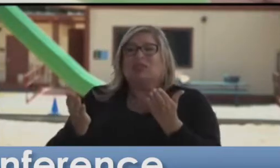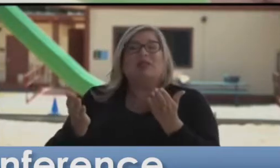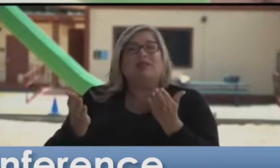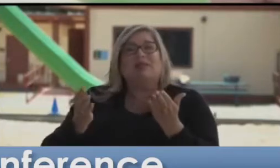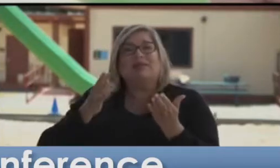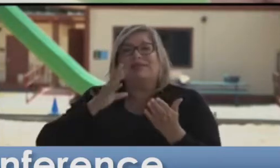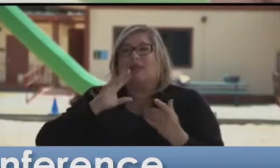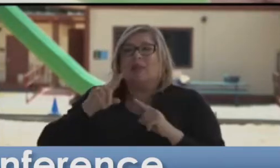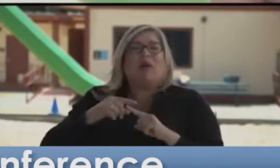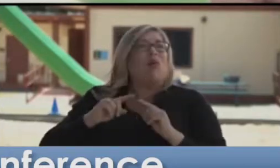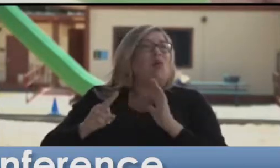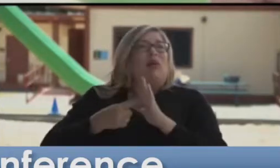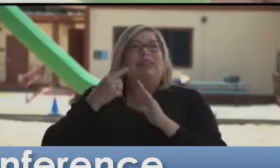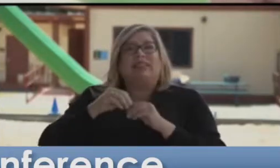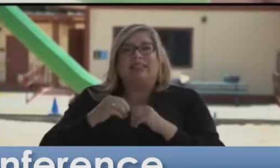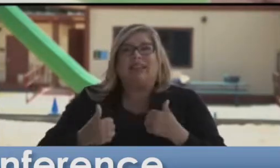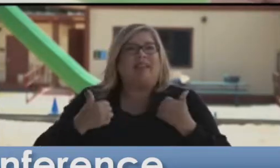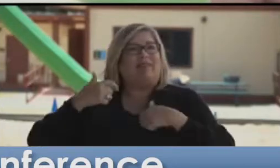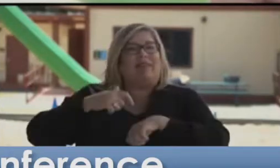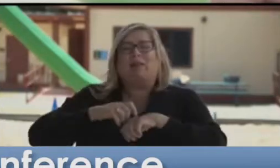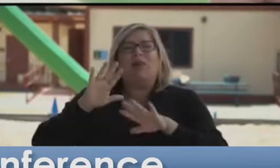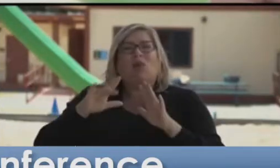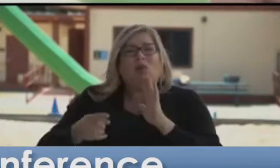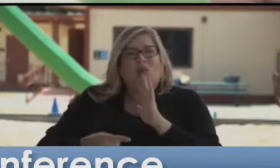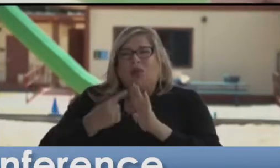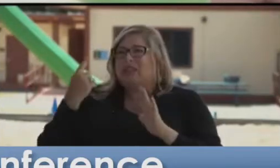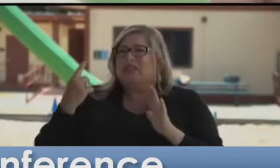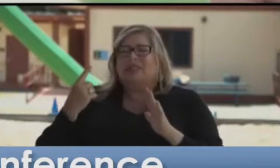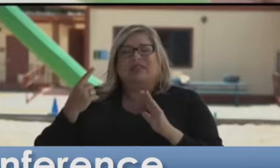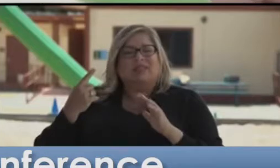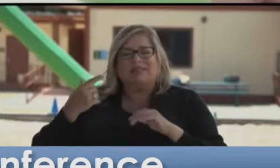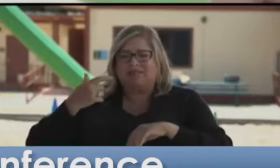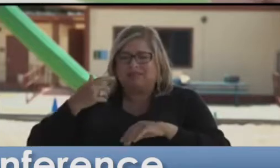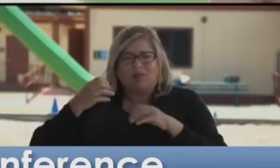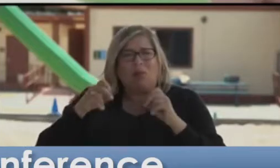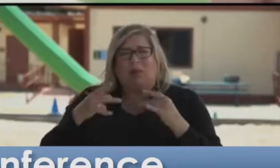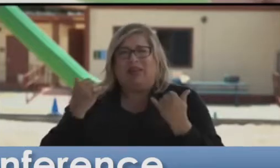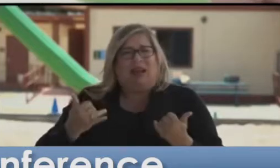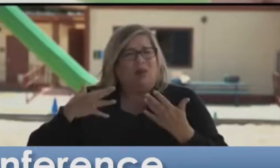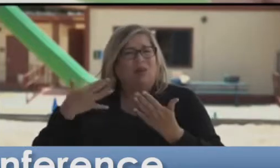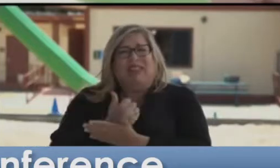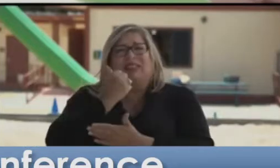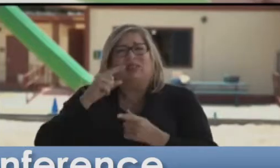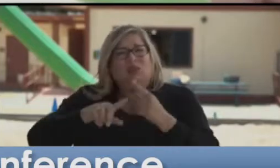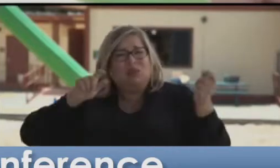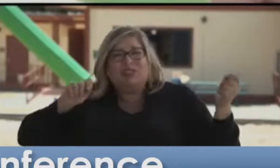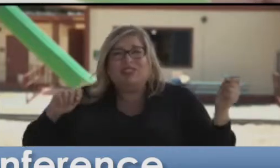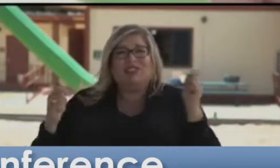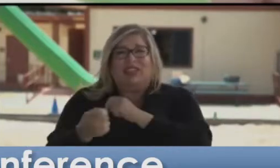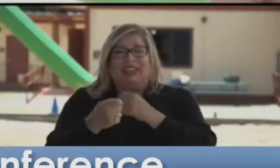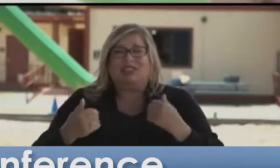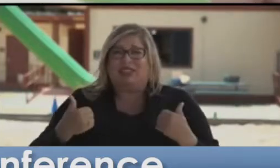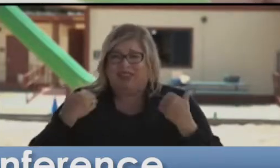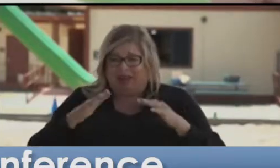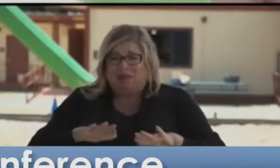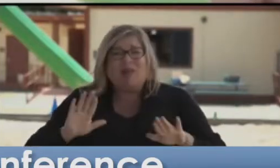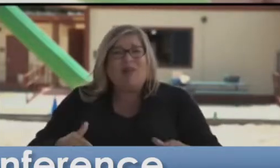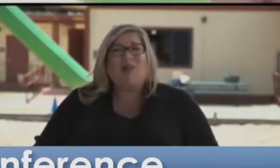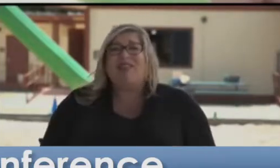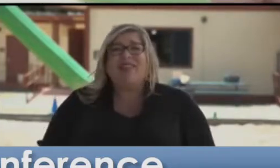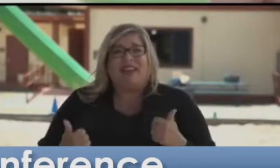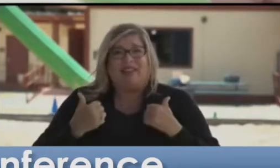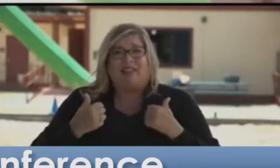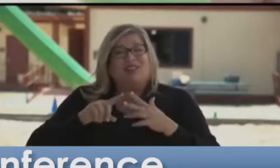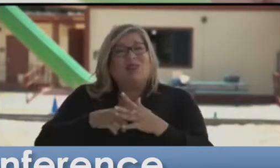a generation, once in a lifetime opportunity to change the course and change the arc of young people's lives. That